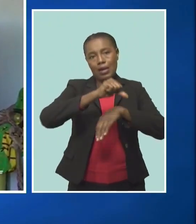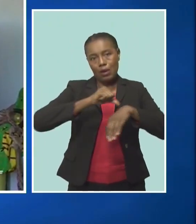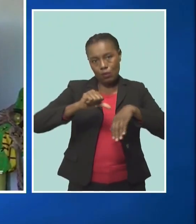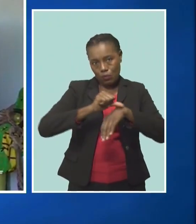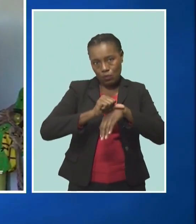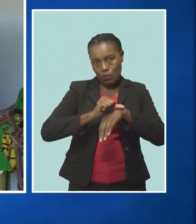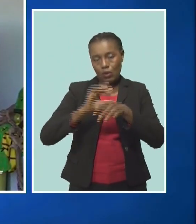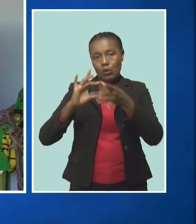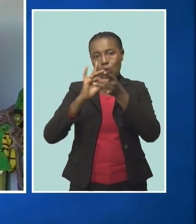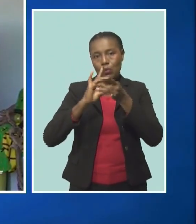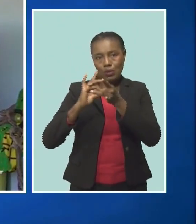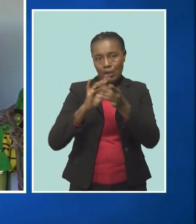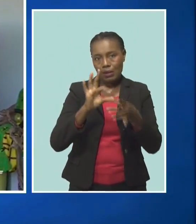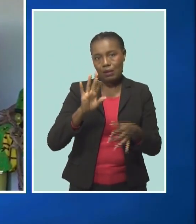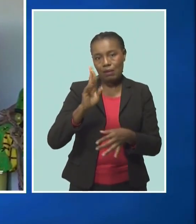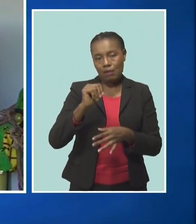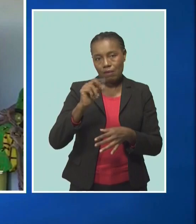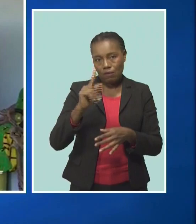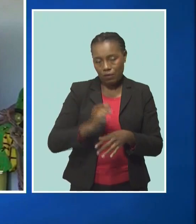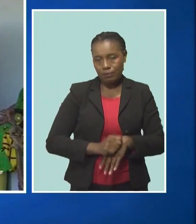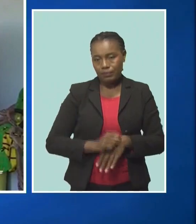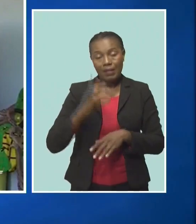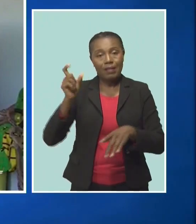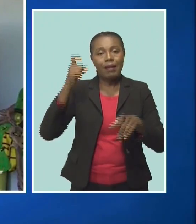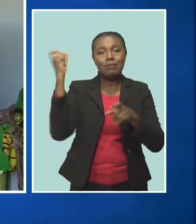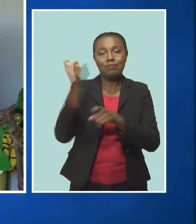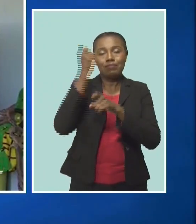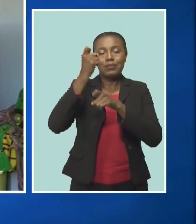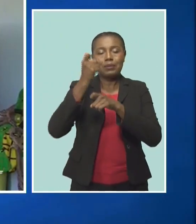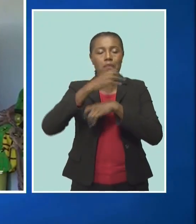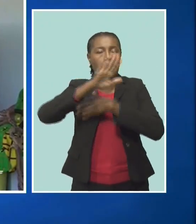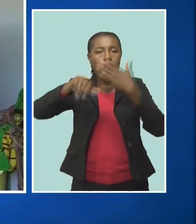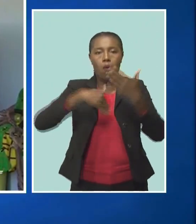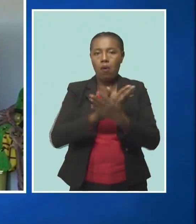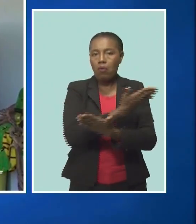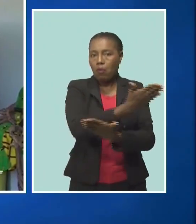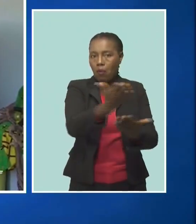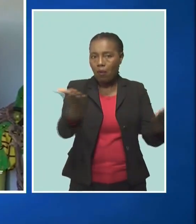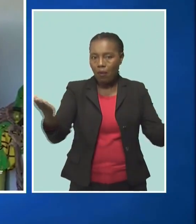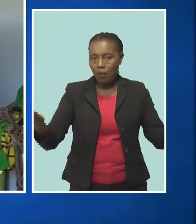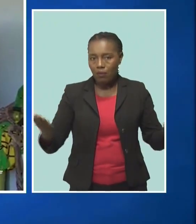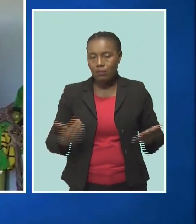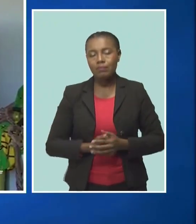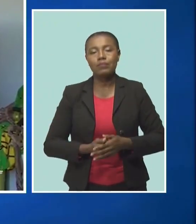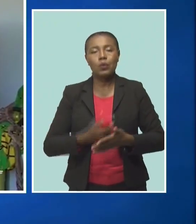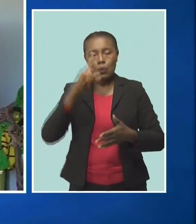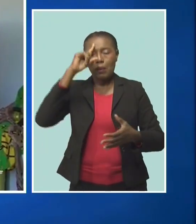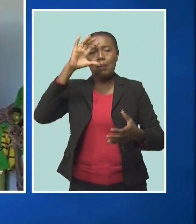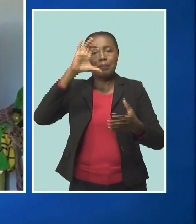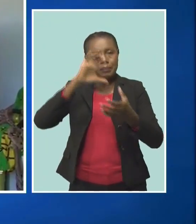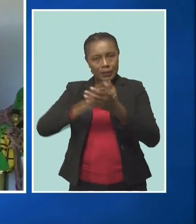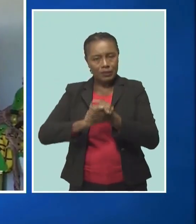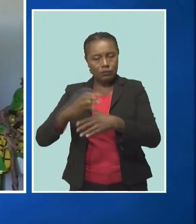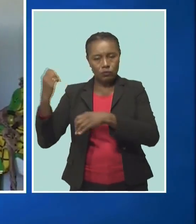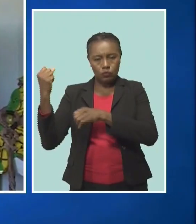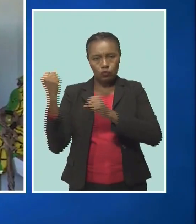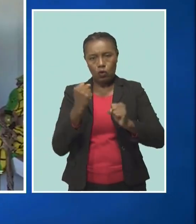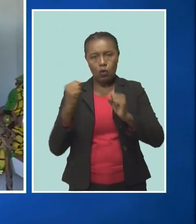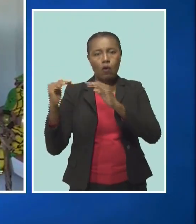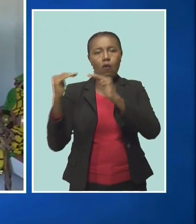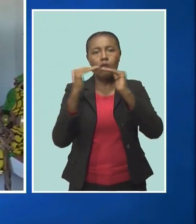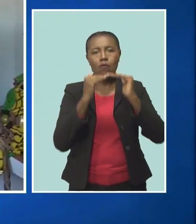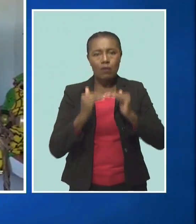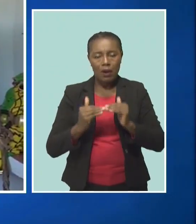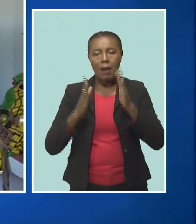Front. This victory belongs to every Anguillian who believes in a stronger, fairer, and